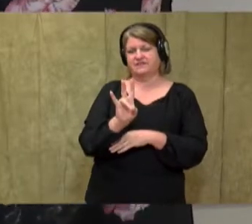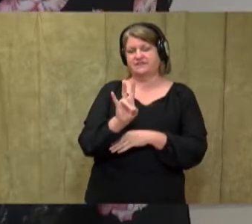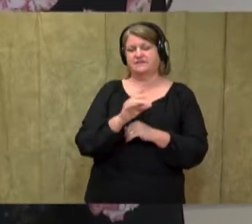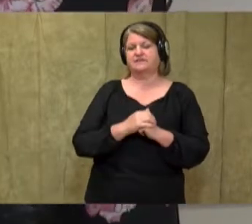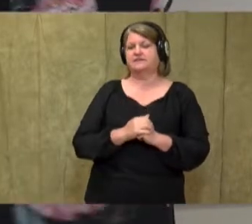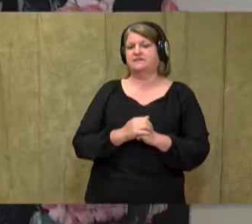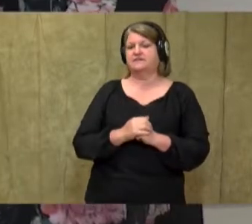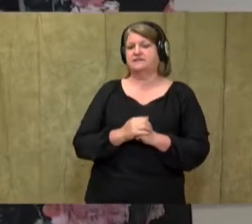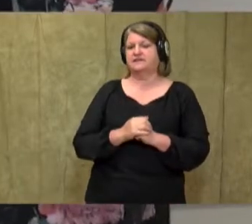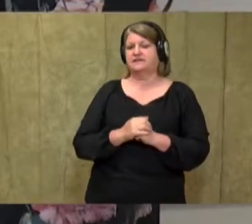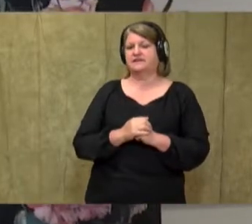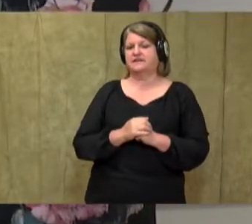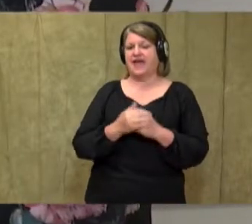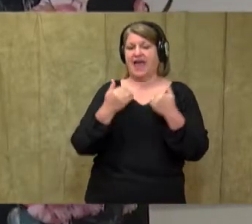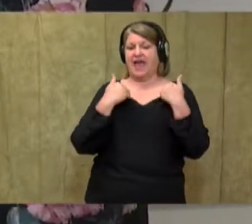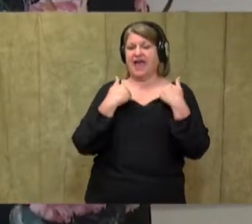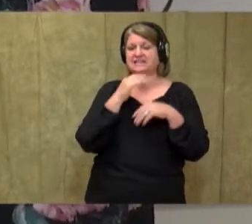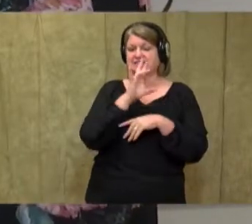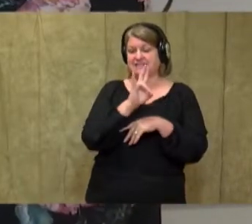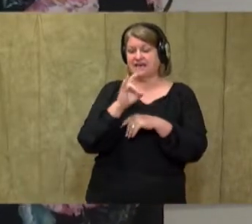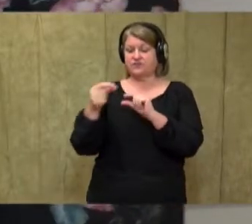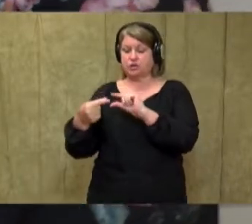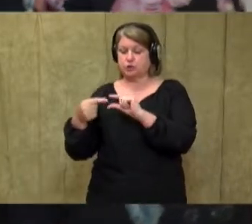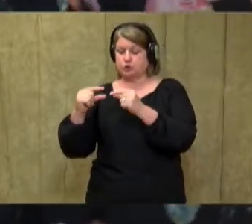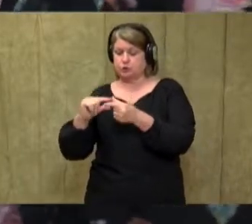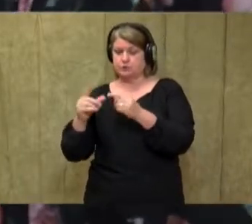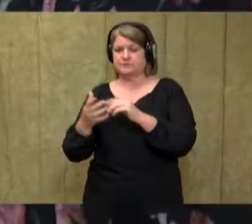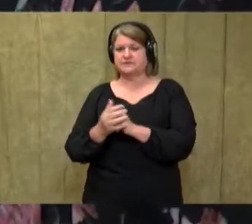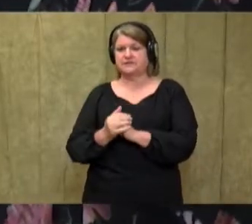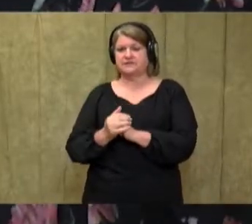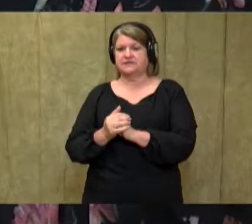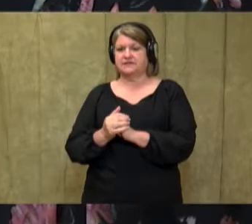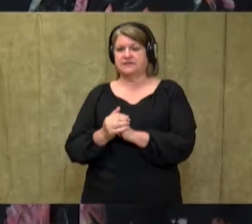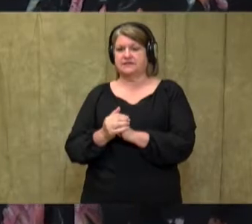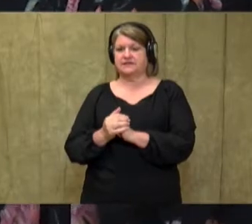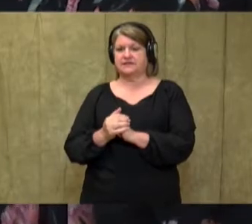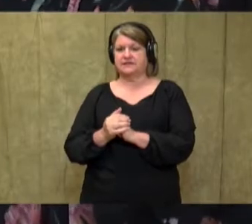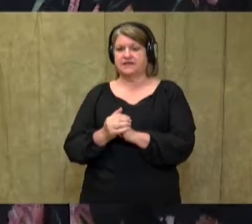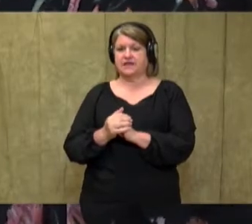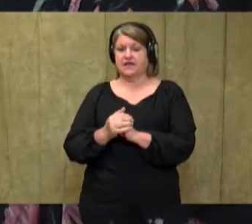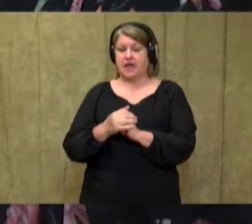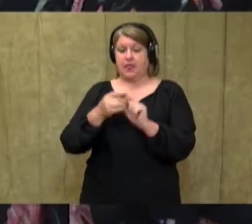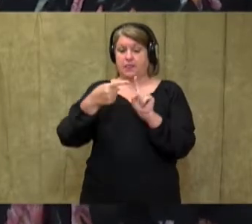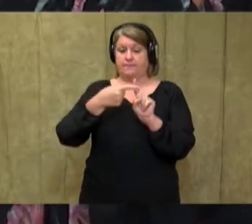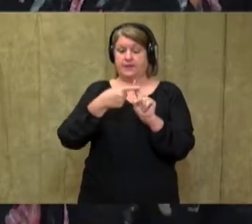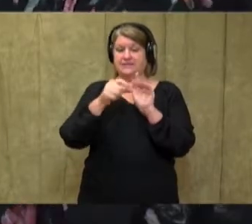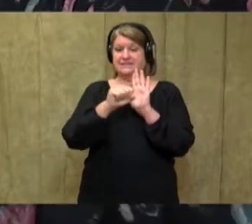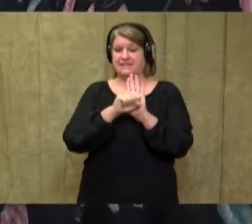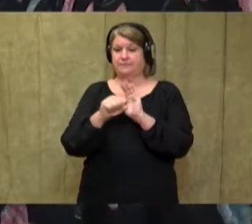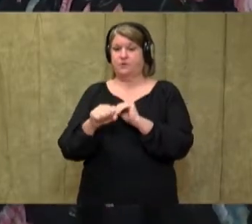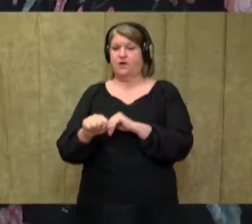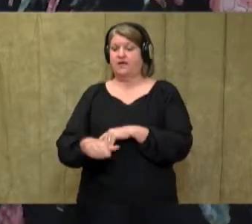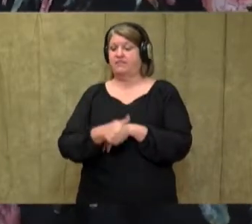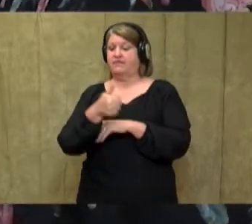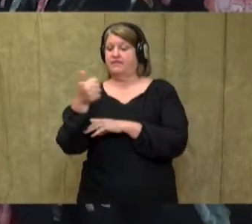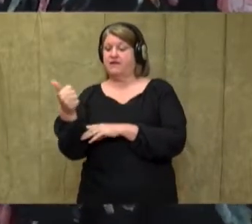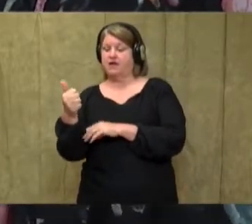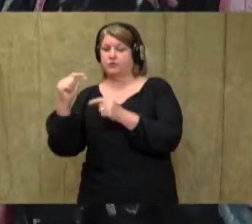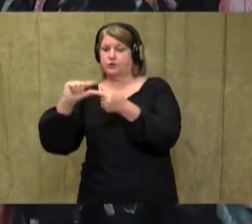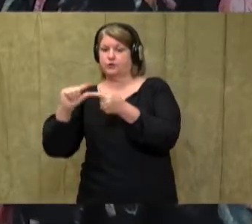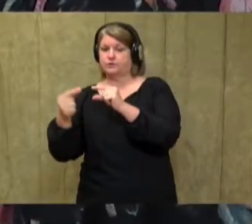7. I have 7 cubes, the plus symbol, and then these cubes. Let's count